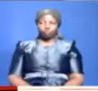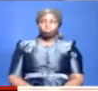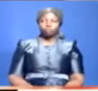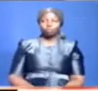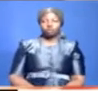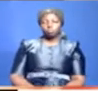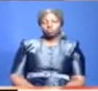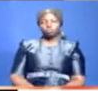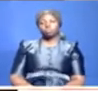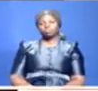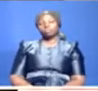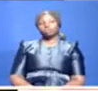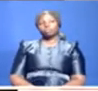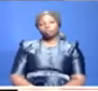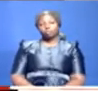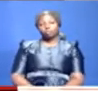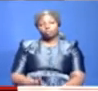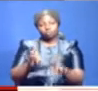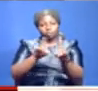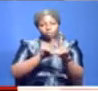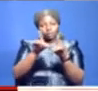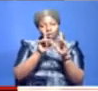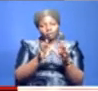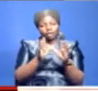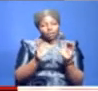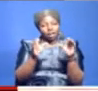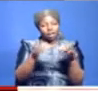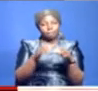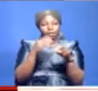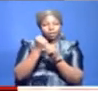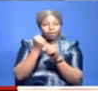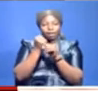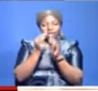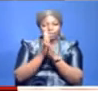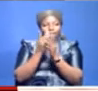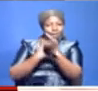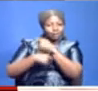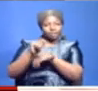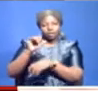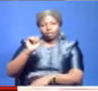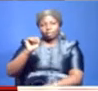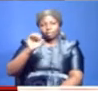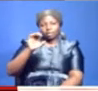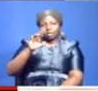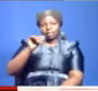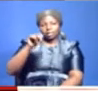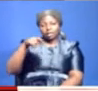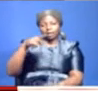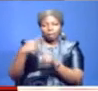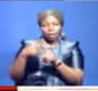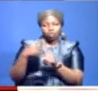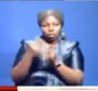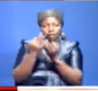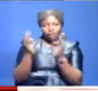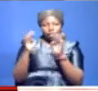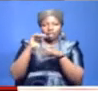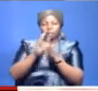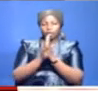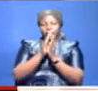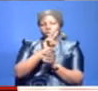A director of a firm dealing in sale of scrap metal has been released on a bond of 2 million shillings after denying evading